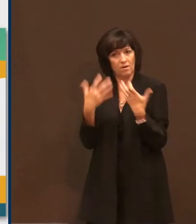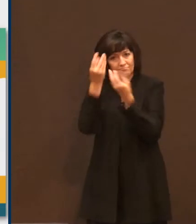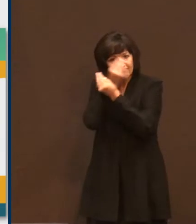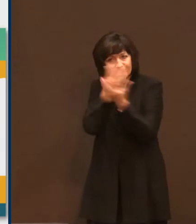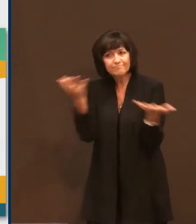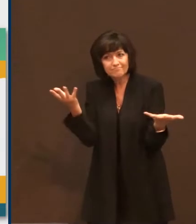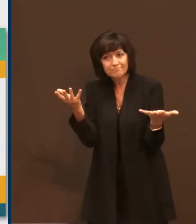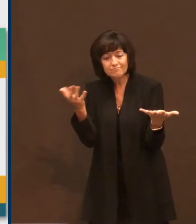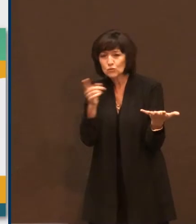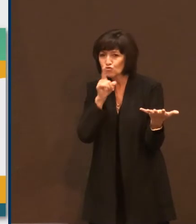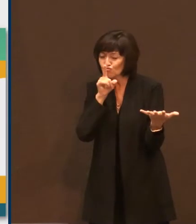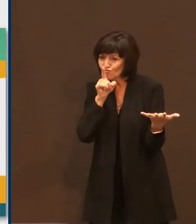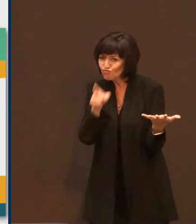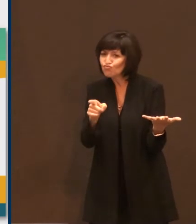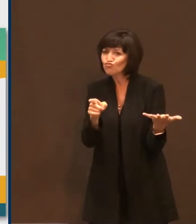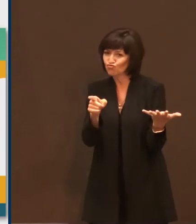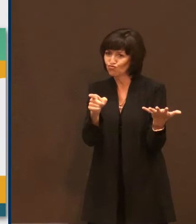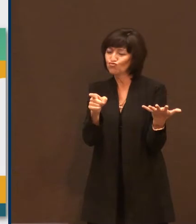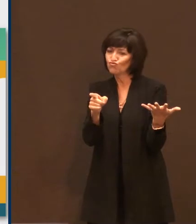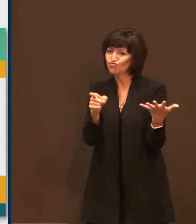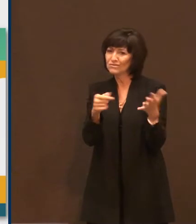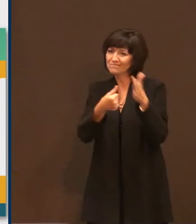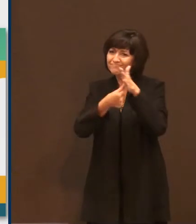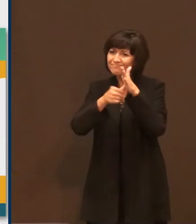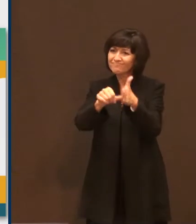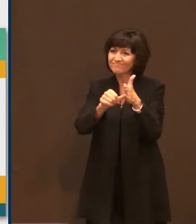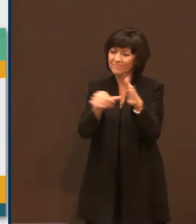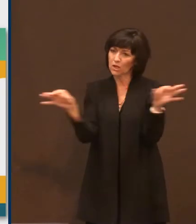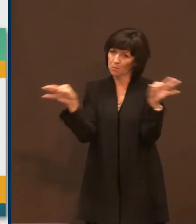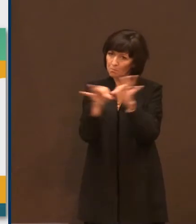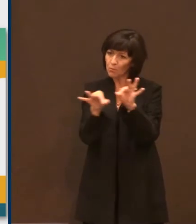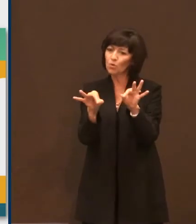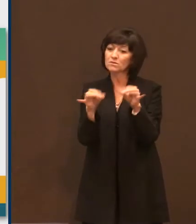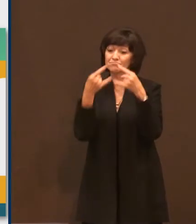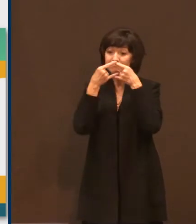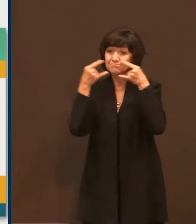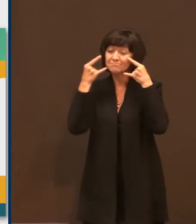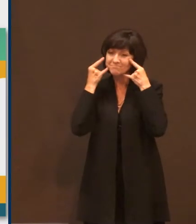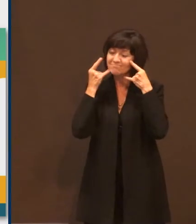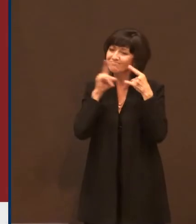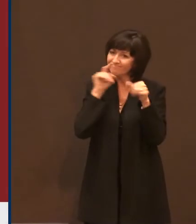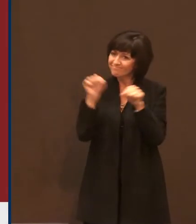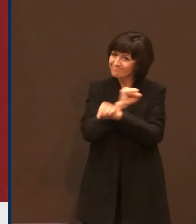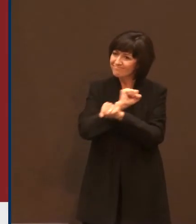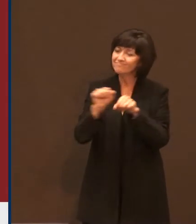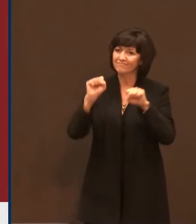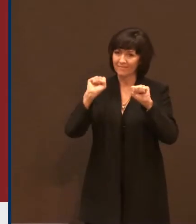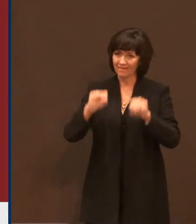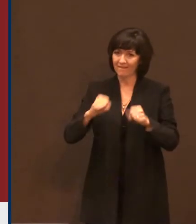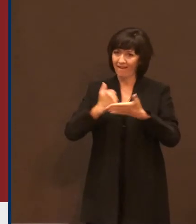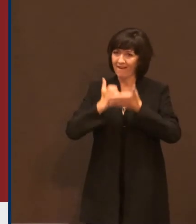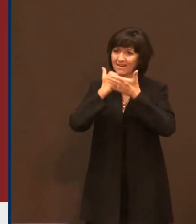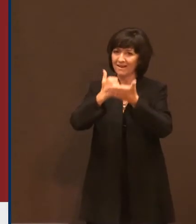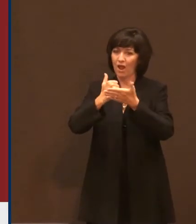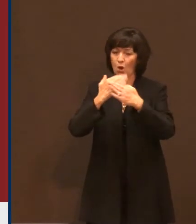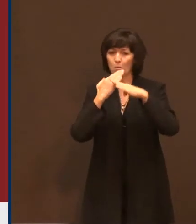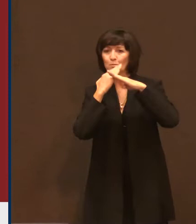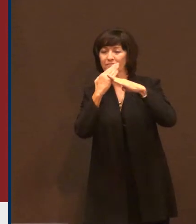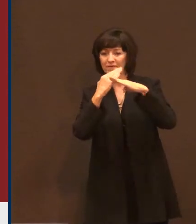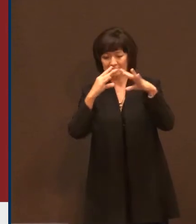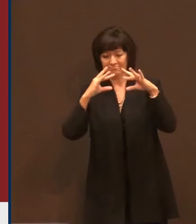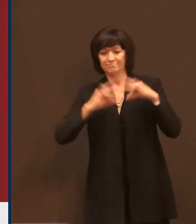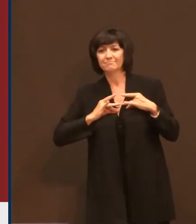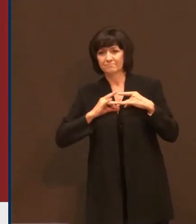it's such important science, such an important finding. And with that, I can hand it back to the governor. Thank you,